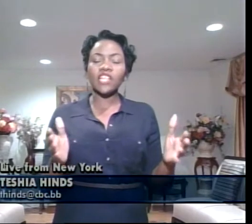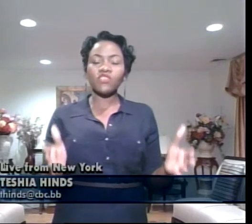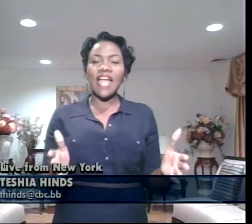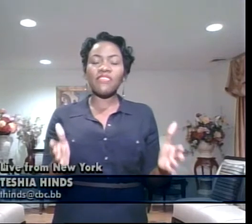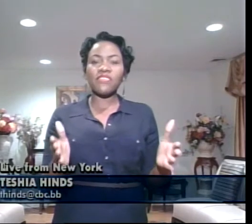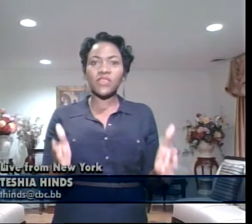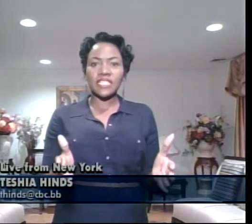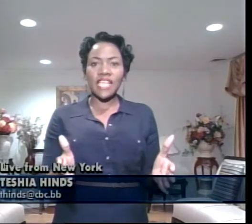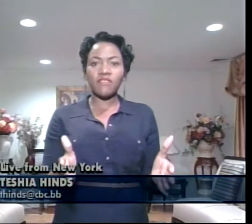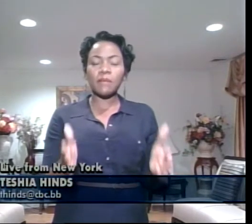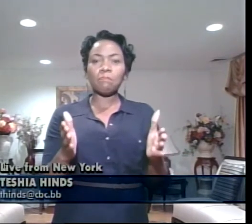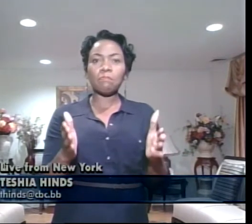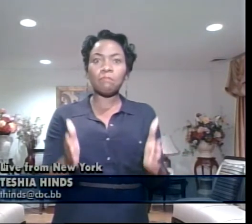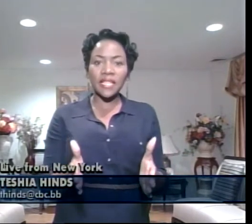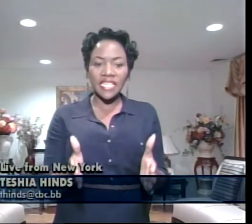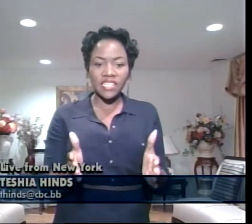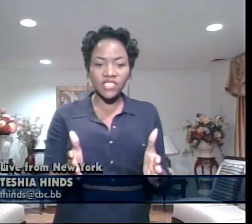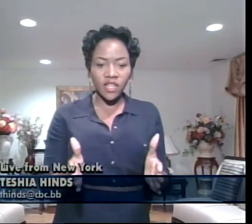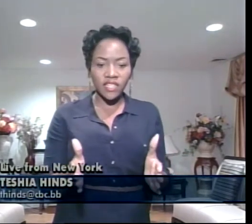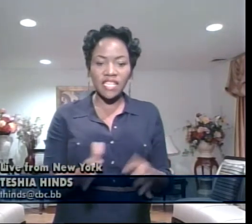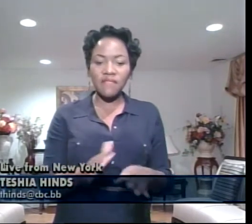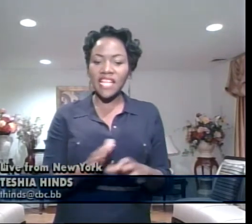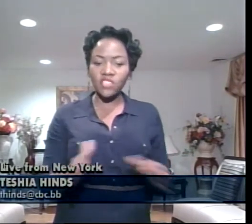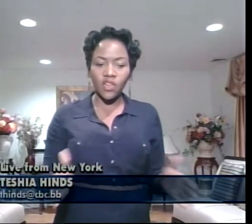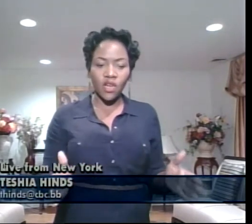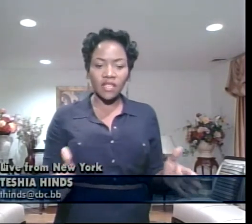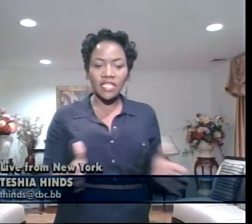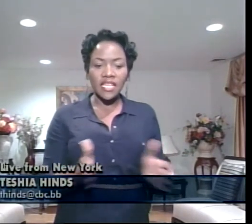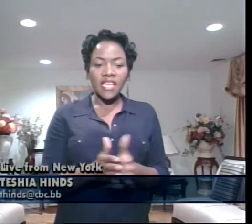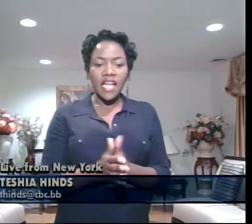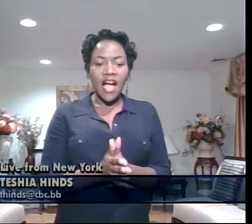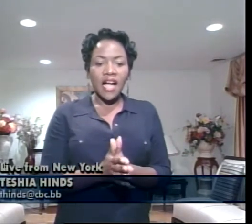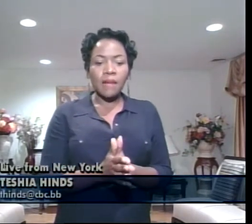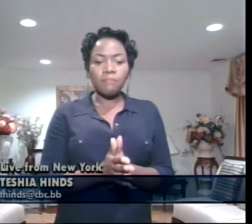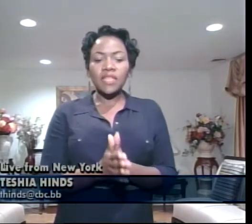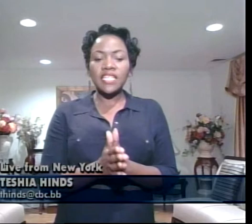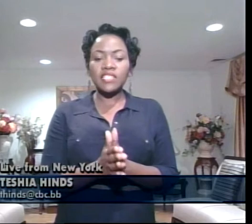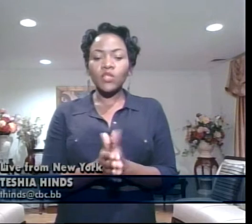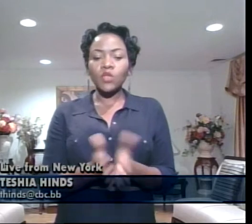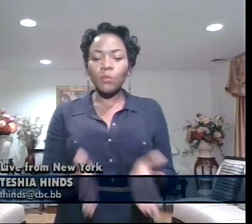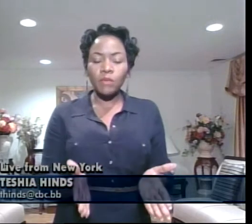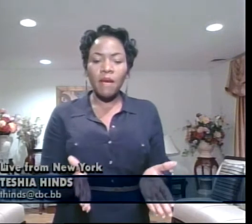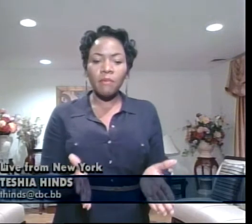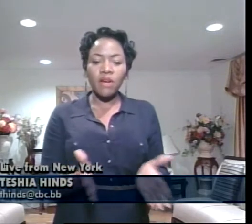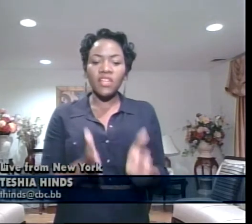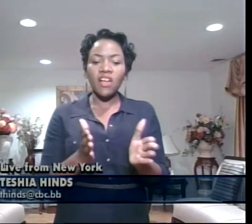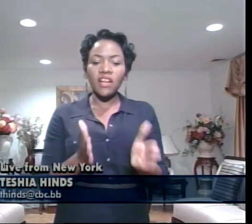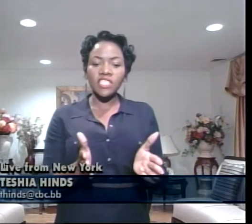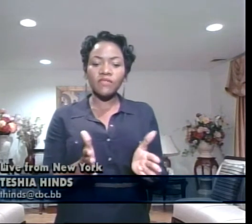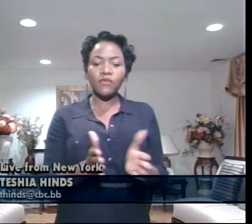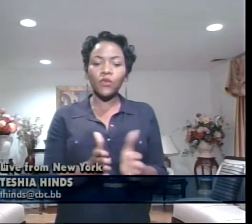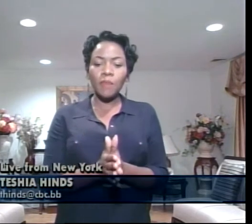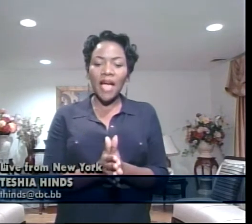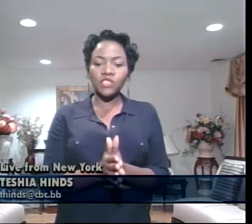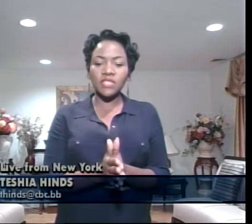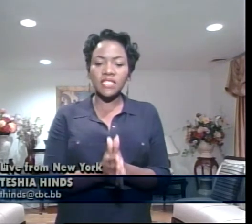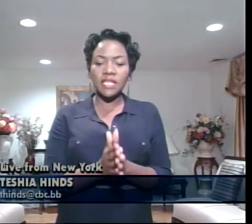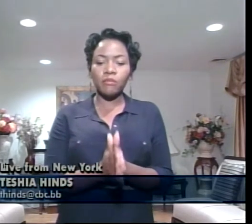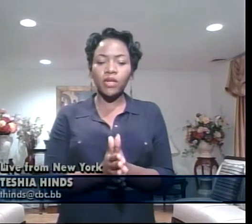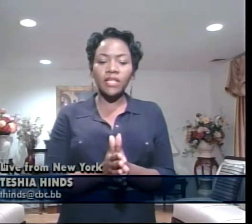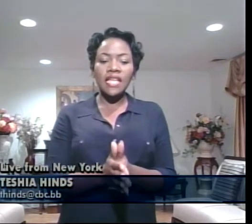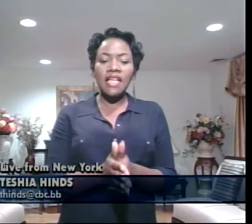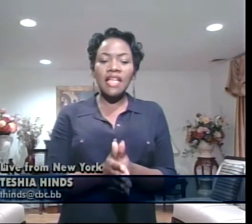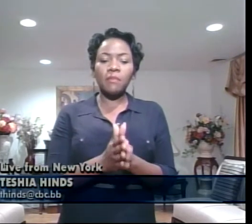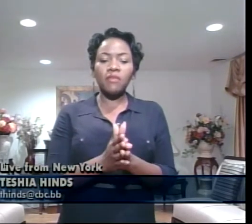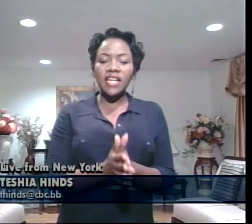over $137 billion. If that's not all, he's also board member of the largest food pantries